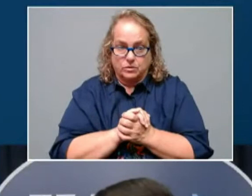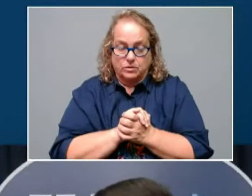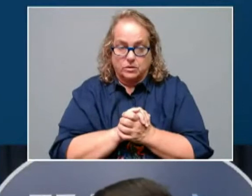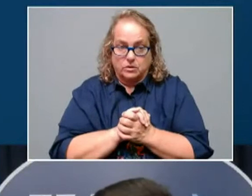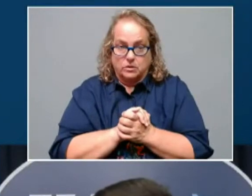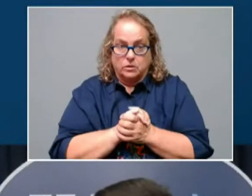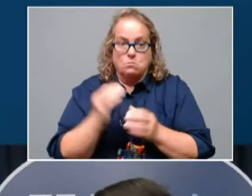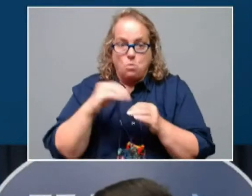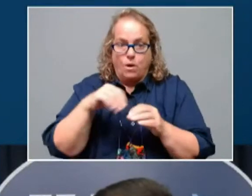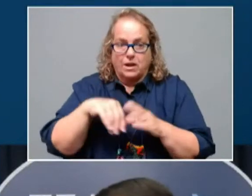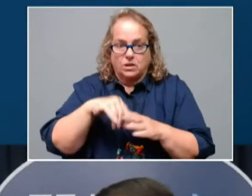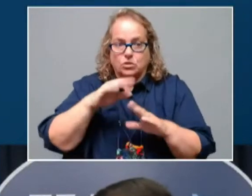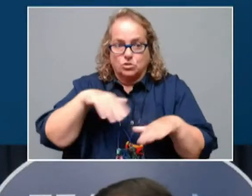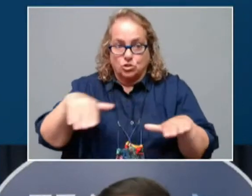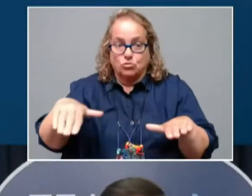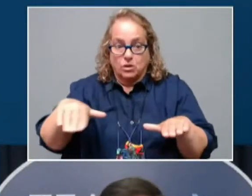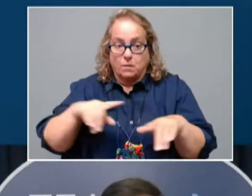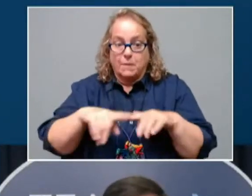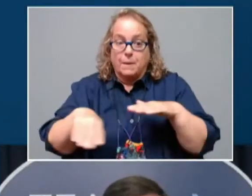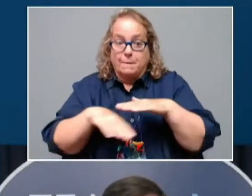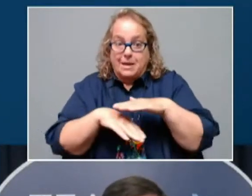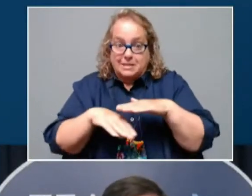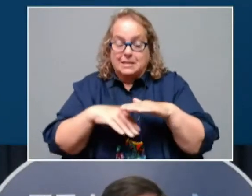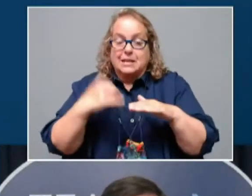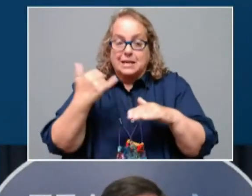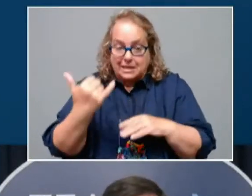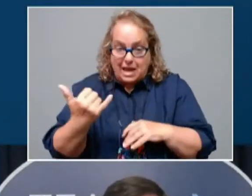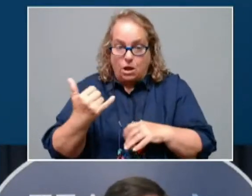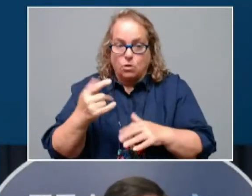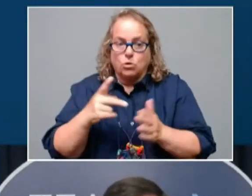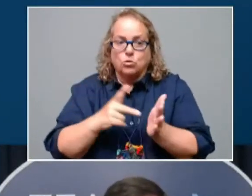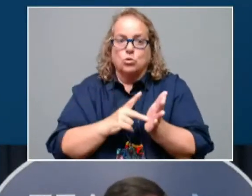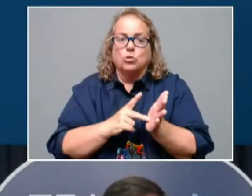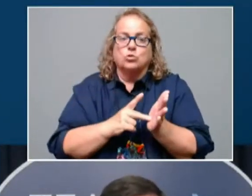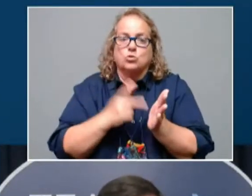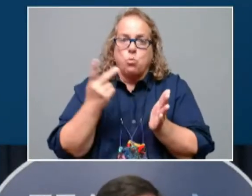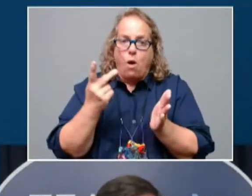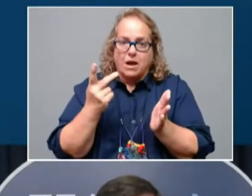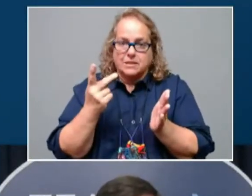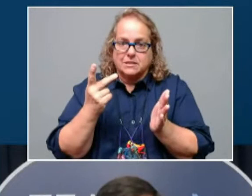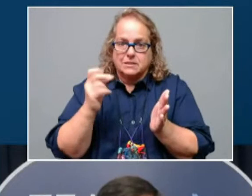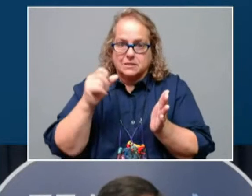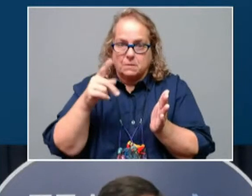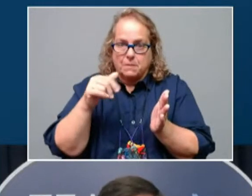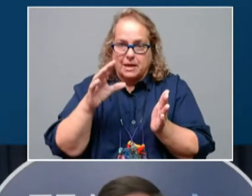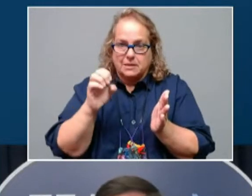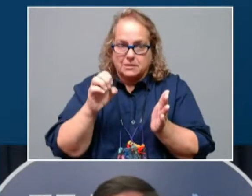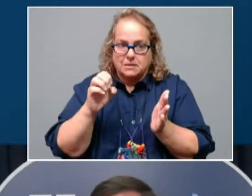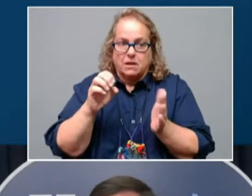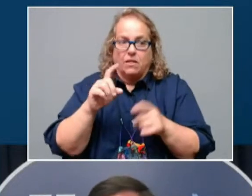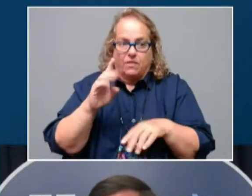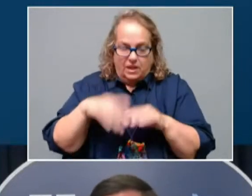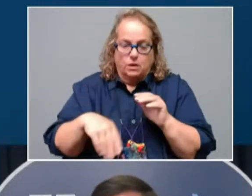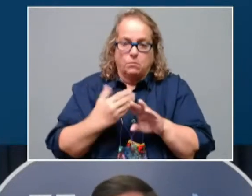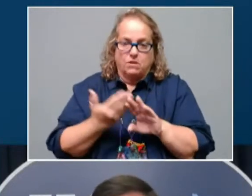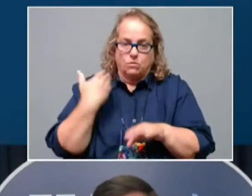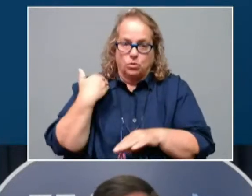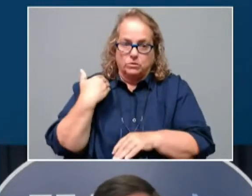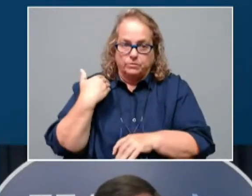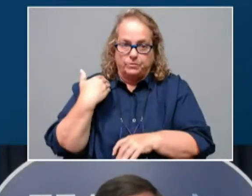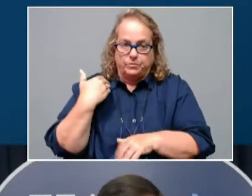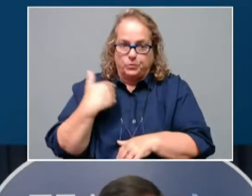kids, but basically they're now taking up twice the amount of cases. And remember, we don't